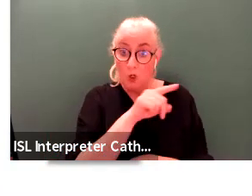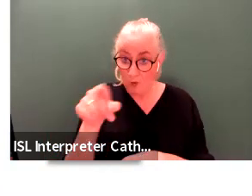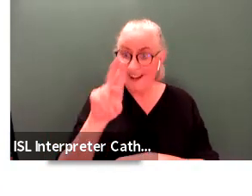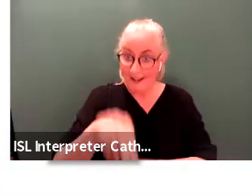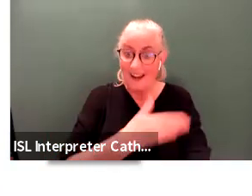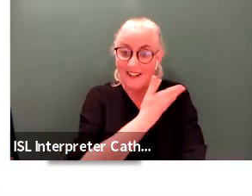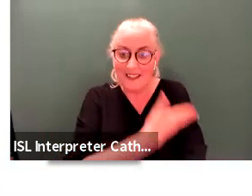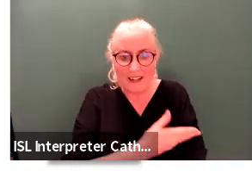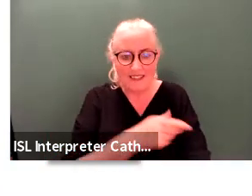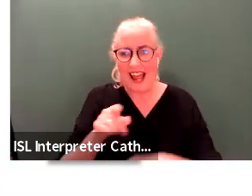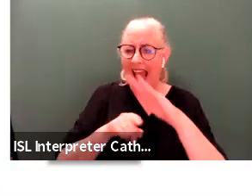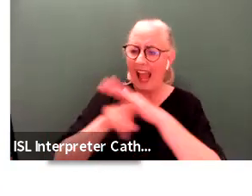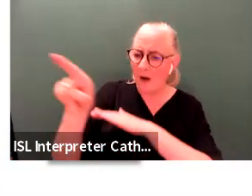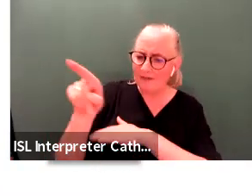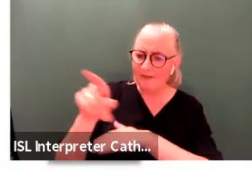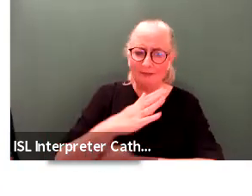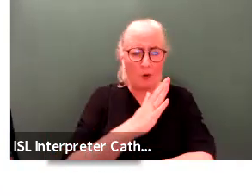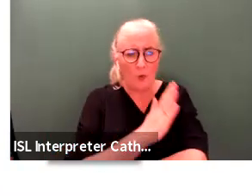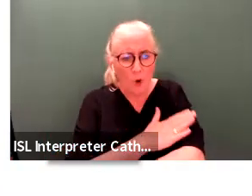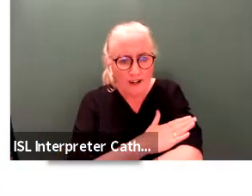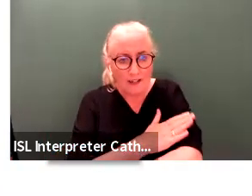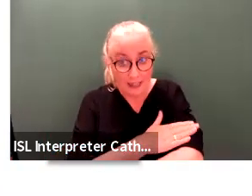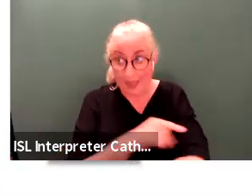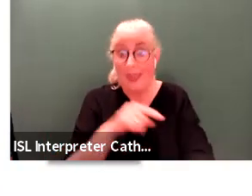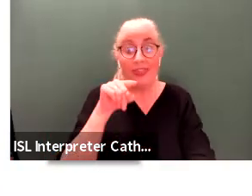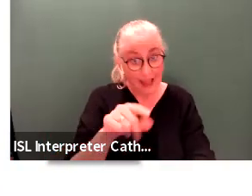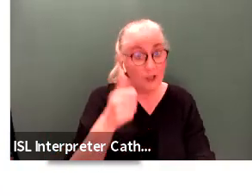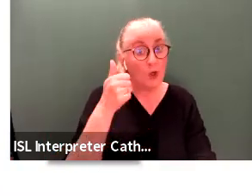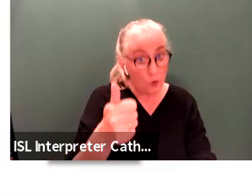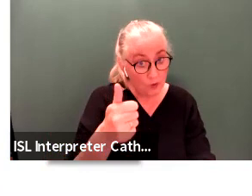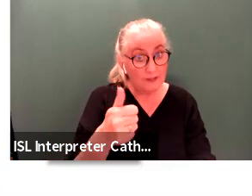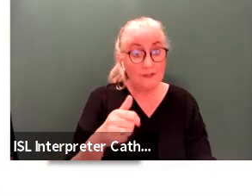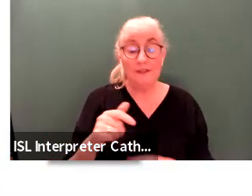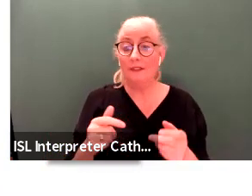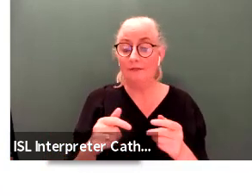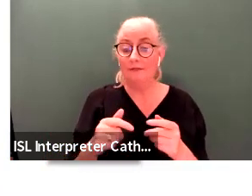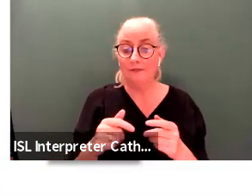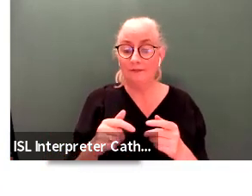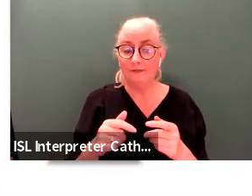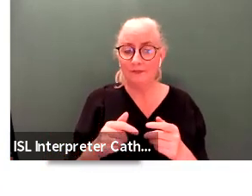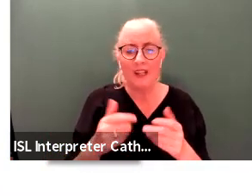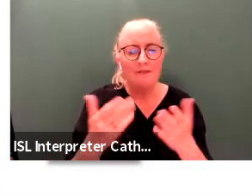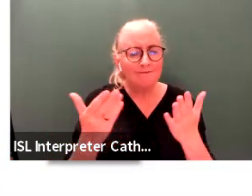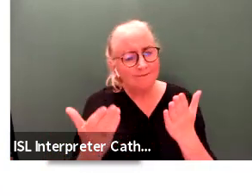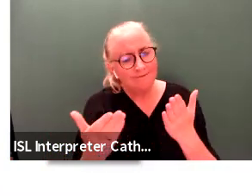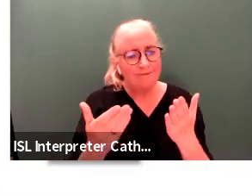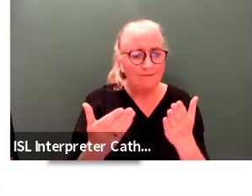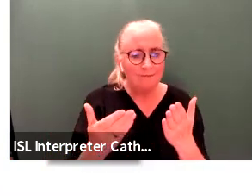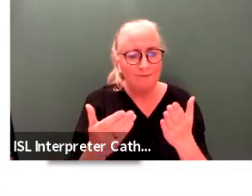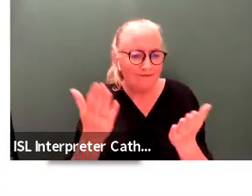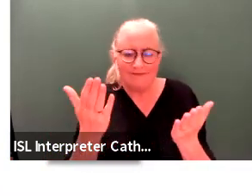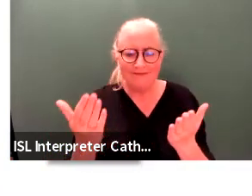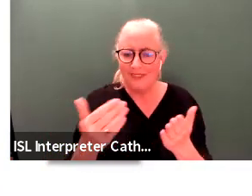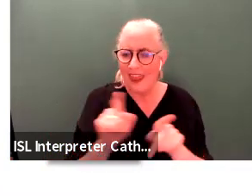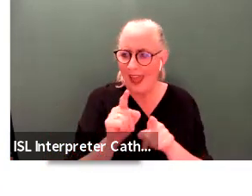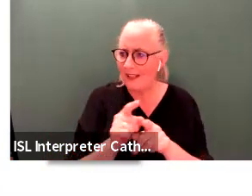know, getting out for a walk is really good. That weight bearing, you know, getting, you know, some